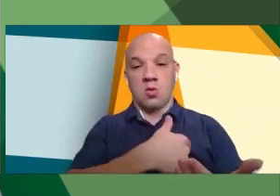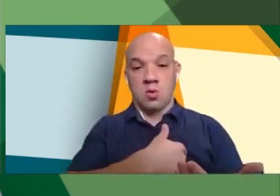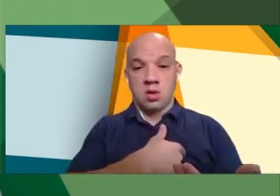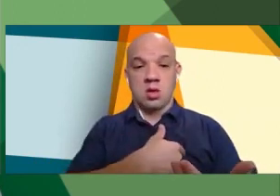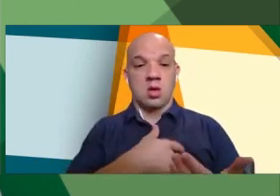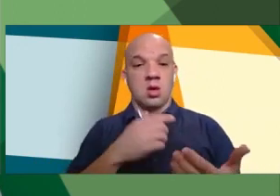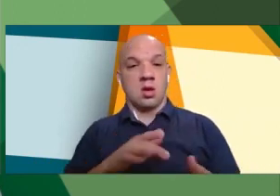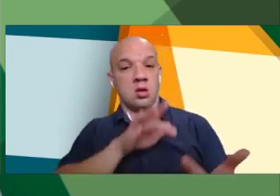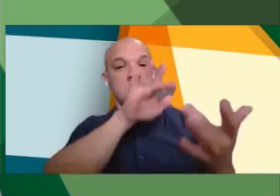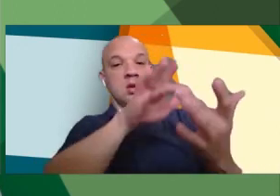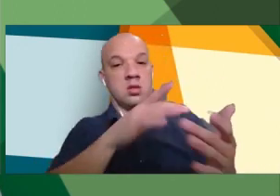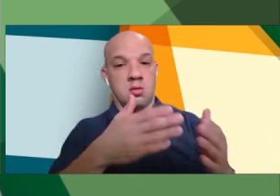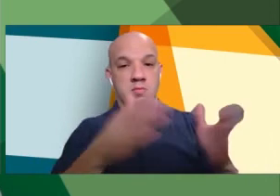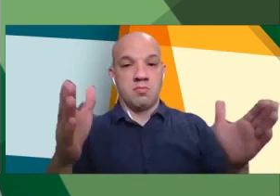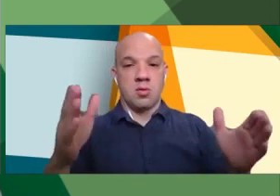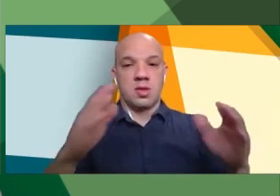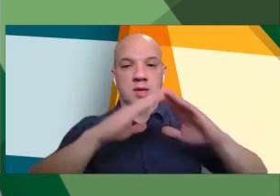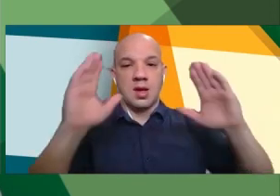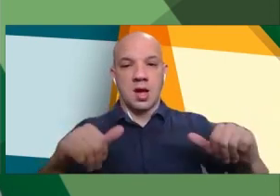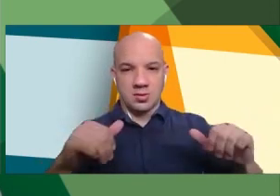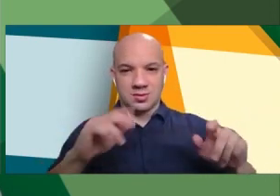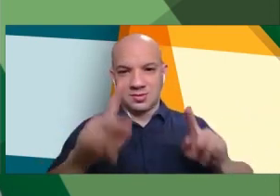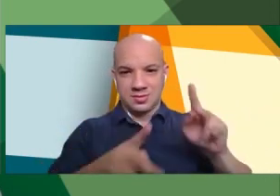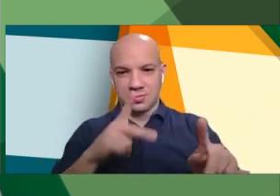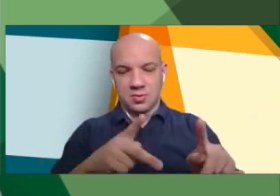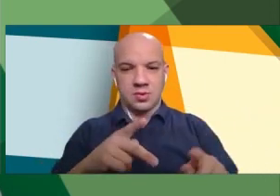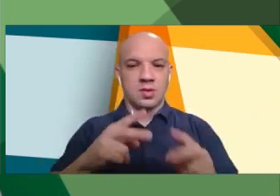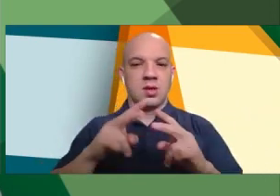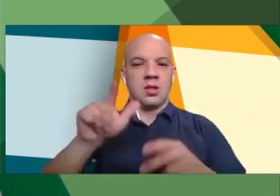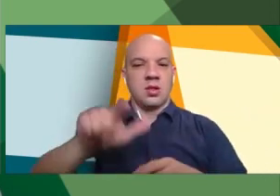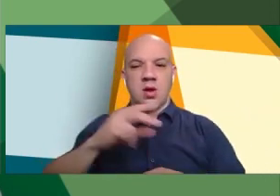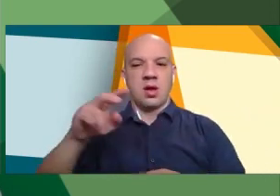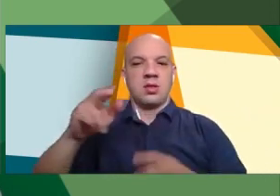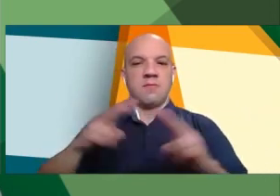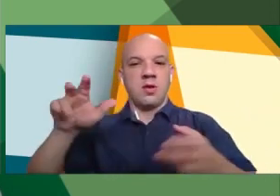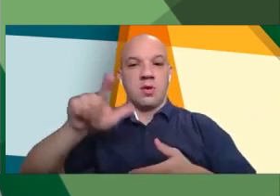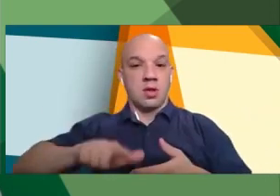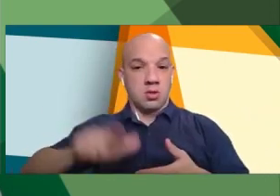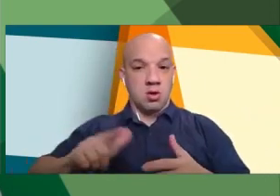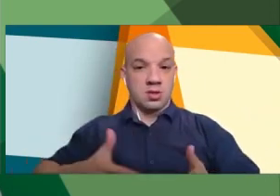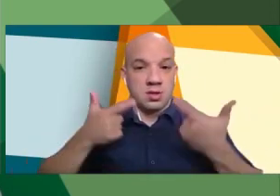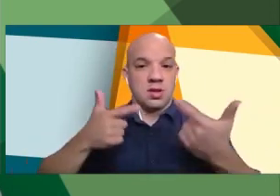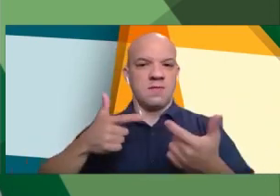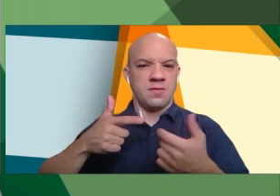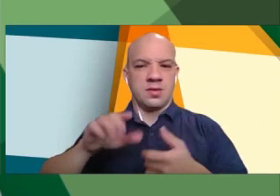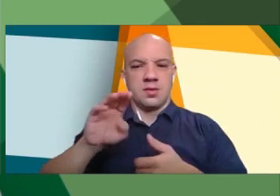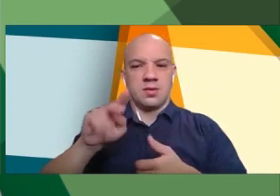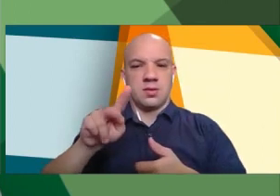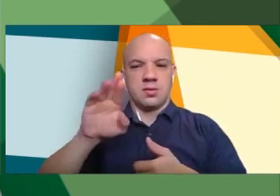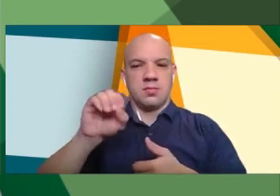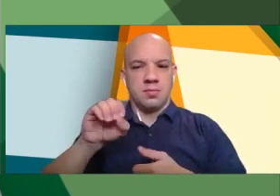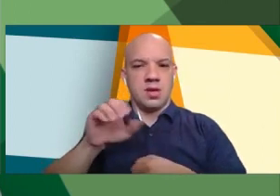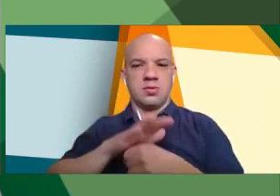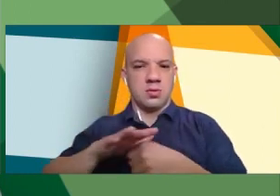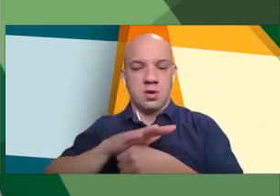resident and or a low and very low income person who live in a metropolitan area or a non-metropolitan